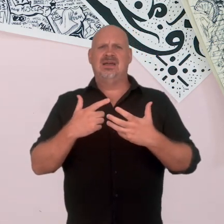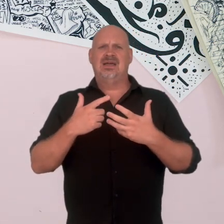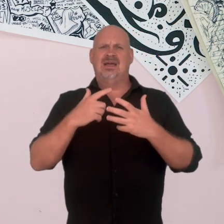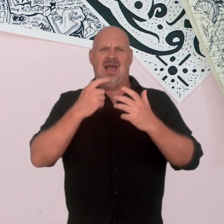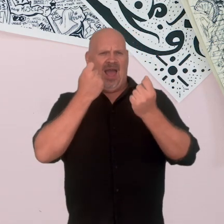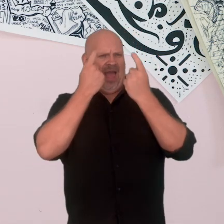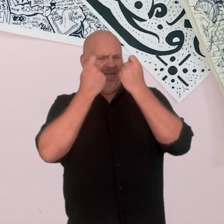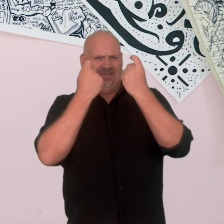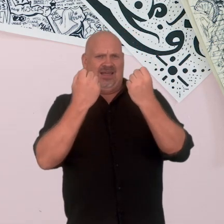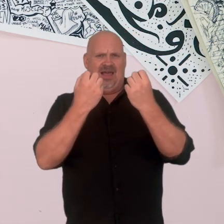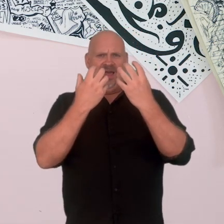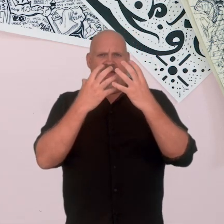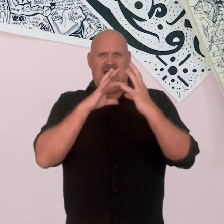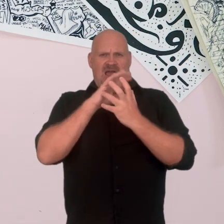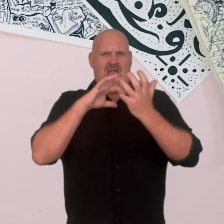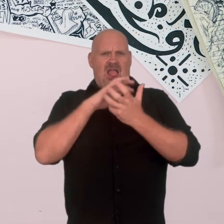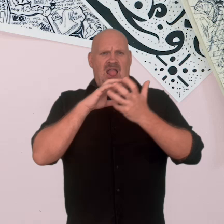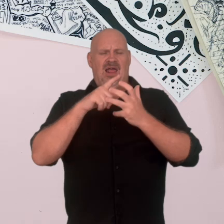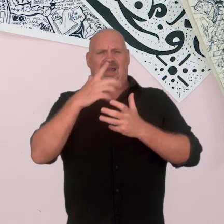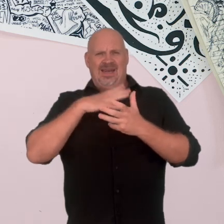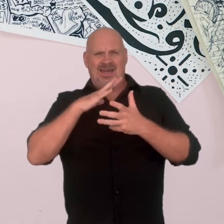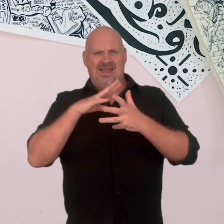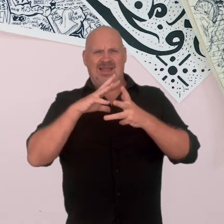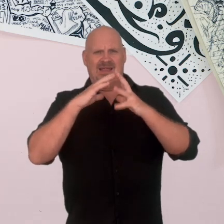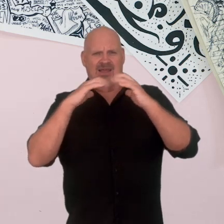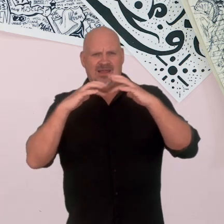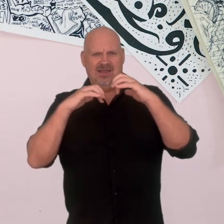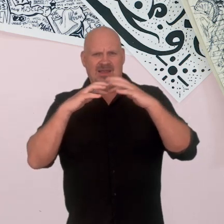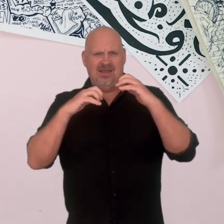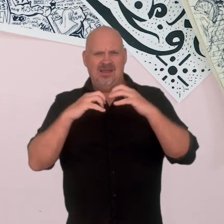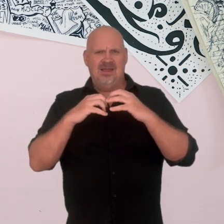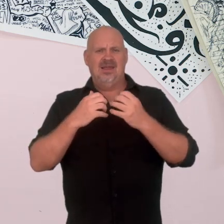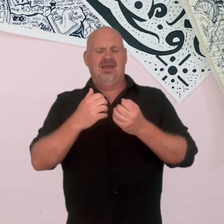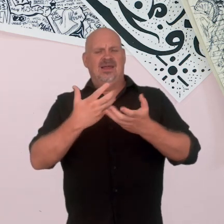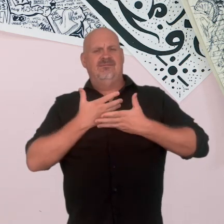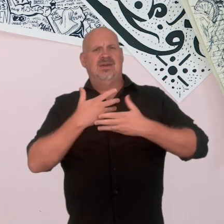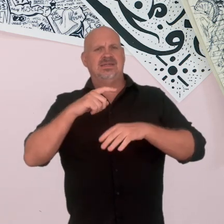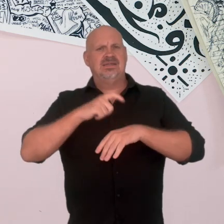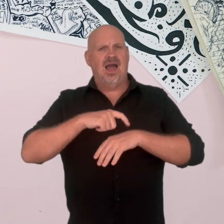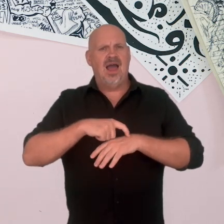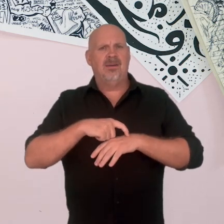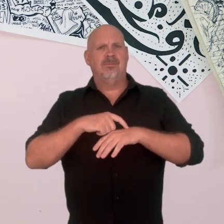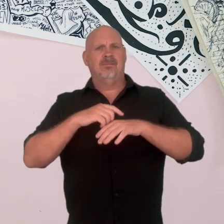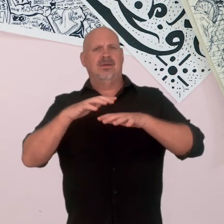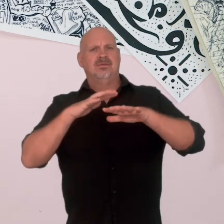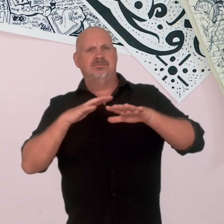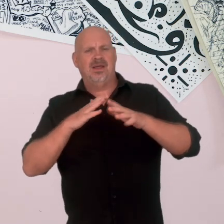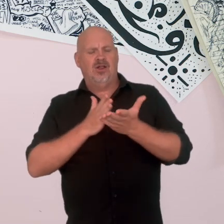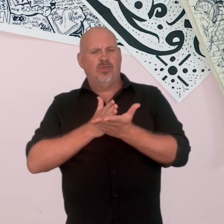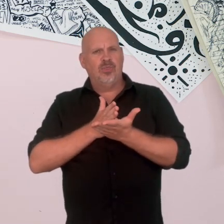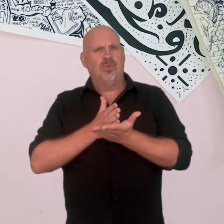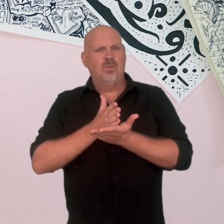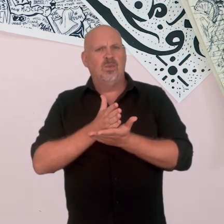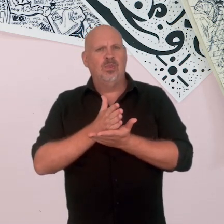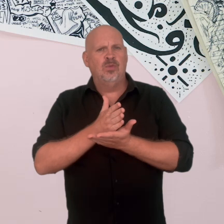of this. So you have to untangle and you have to give yourself the time and space and going through that process